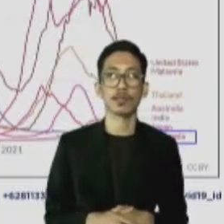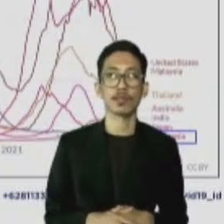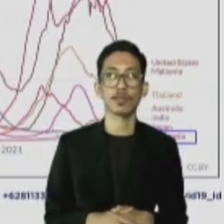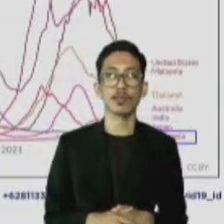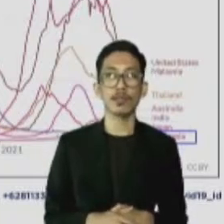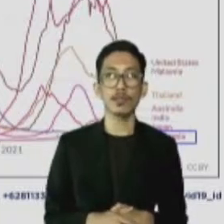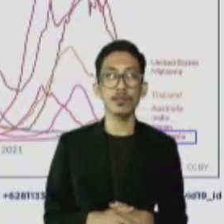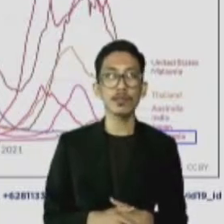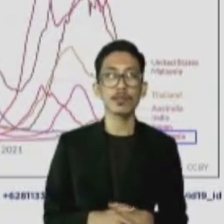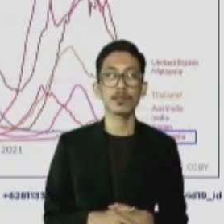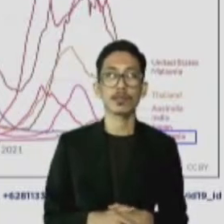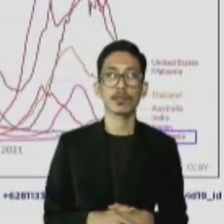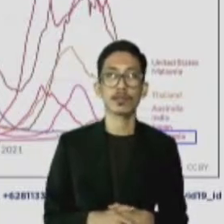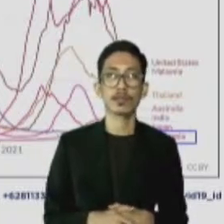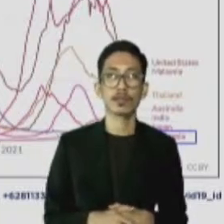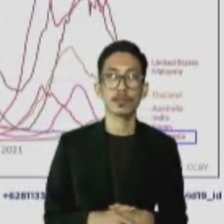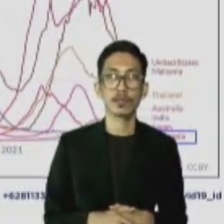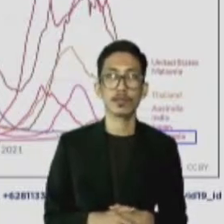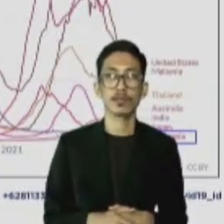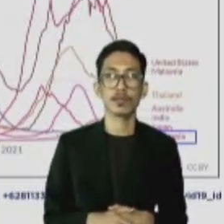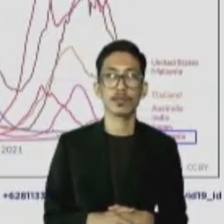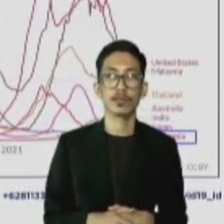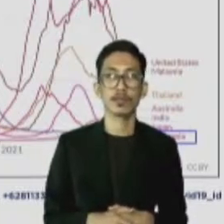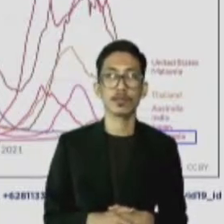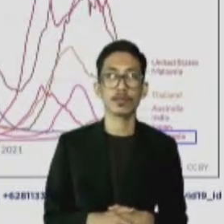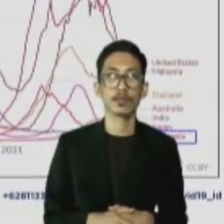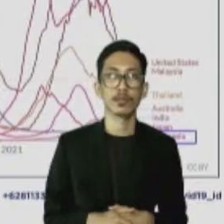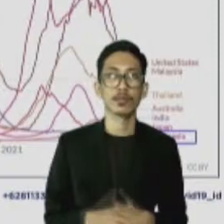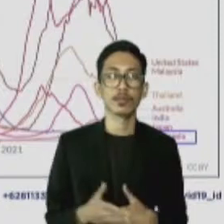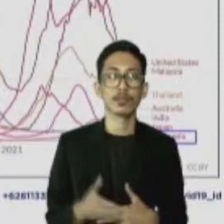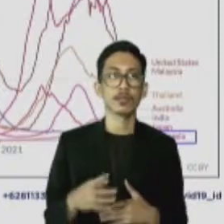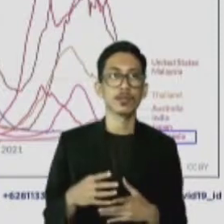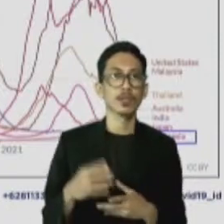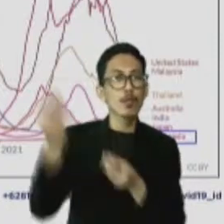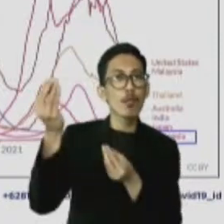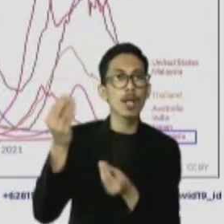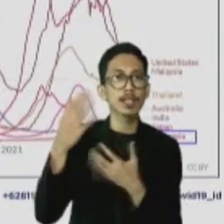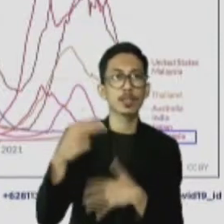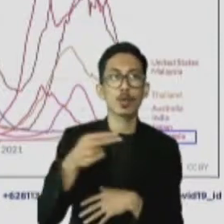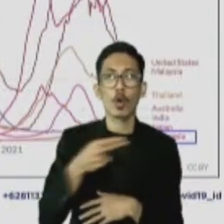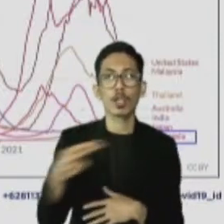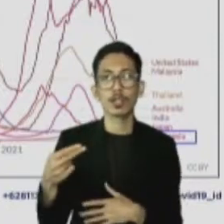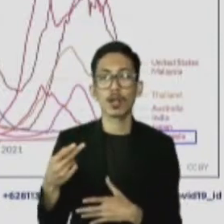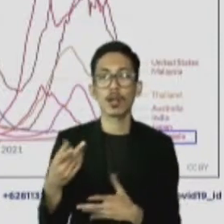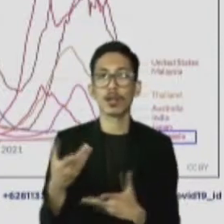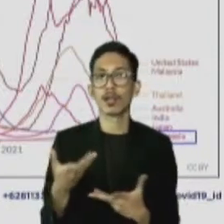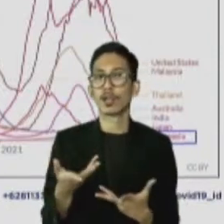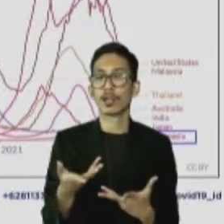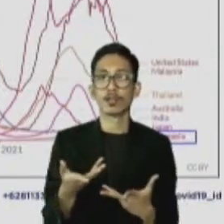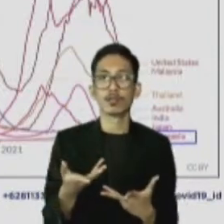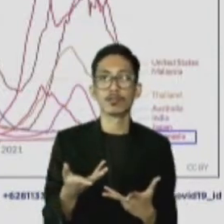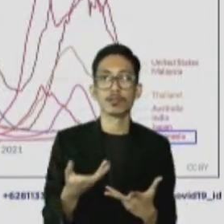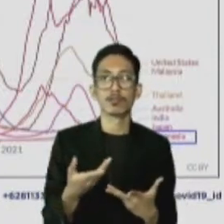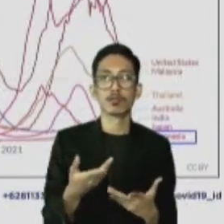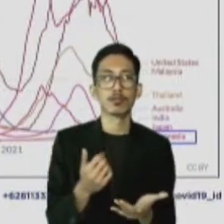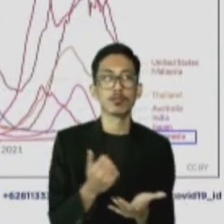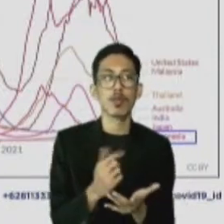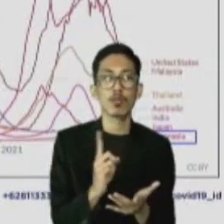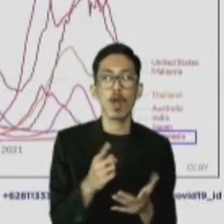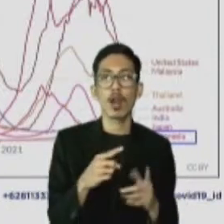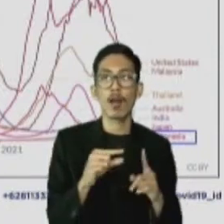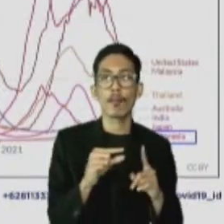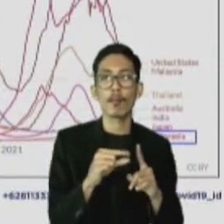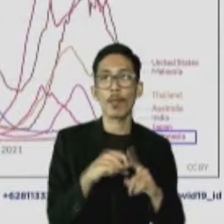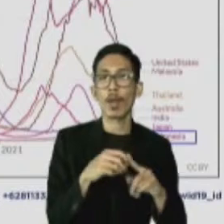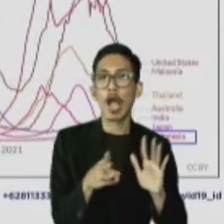the third peak in several countries is a warning for Indonesia to not put its guard down, regardless of the ongoing